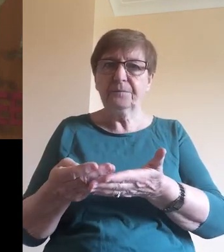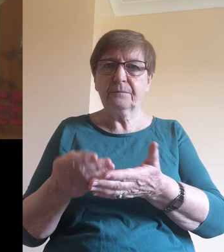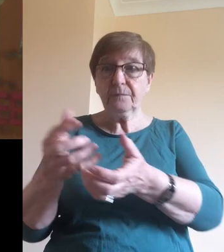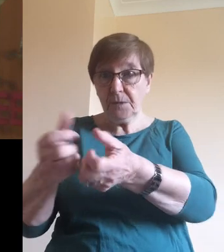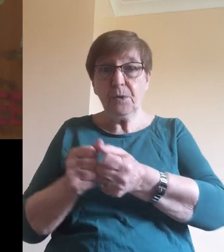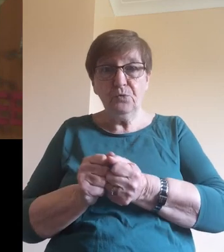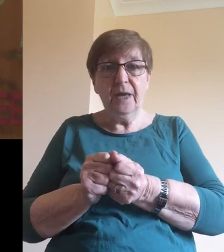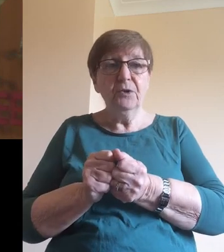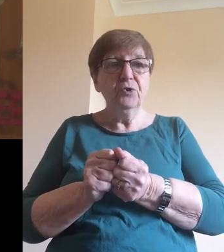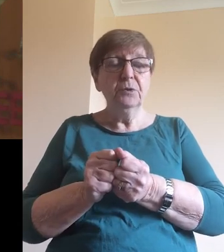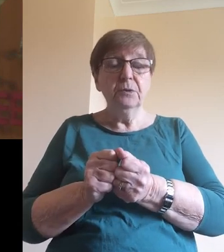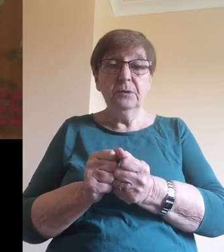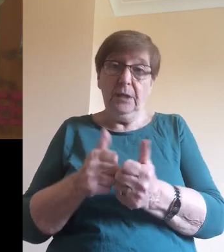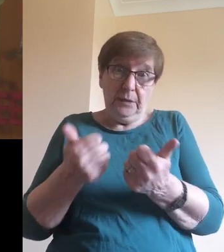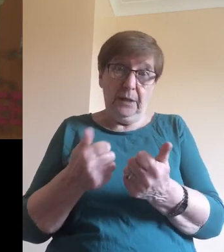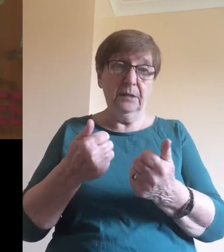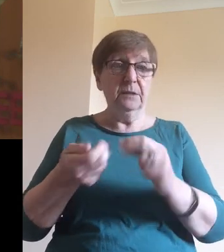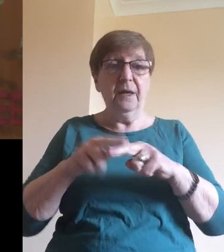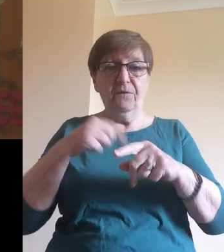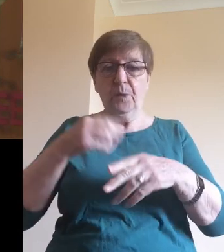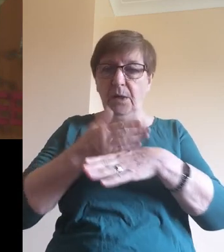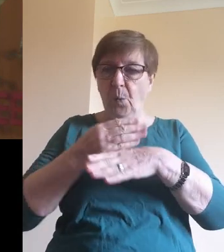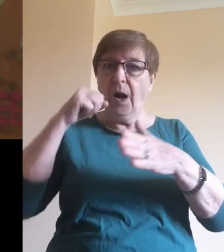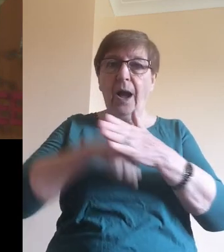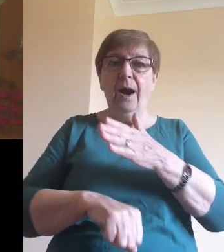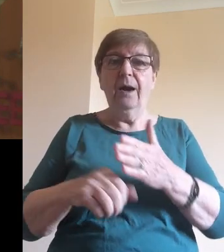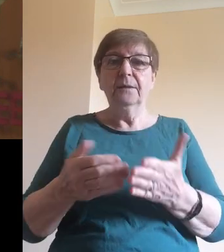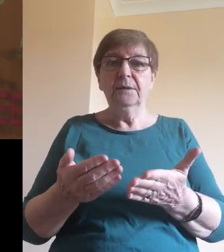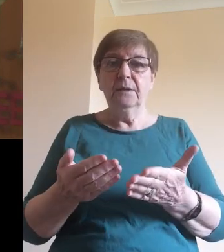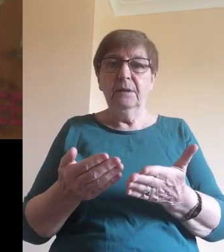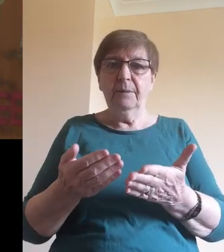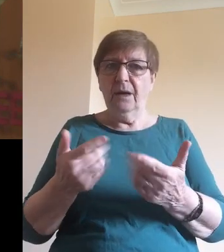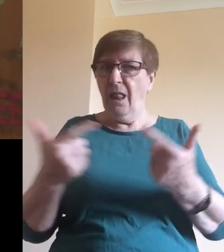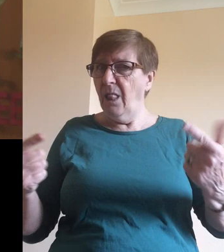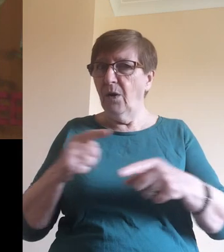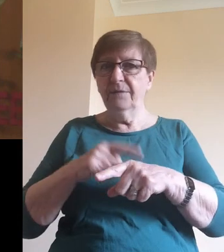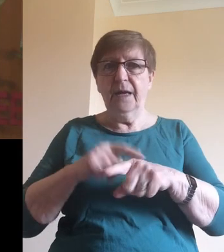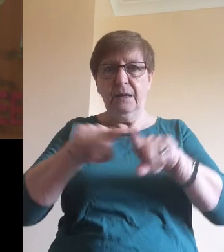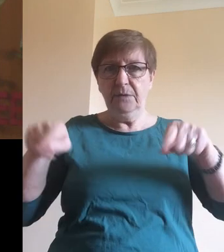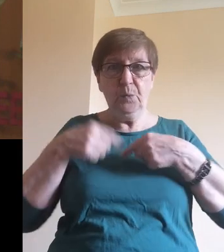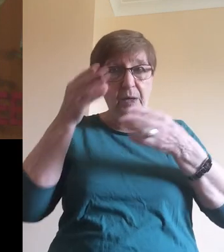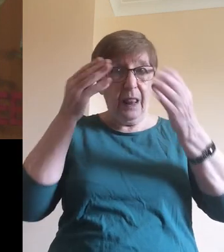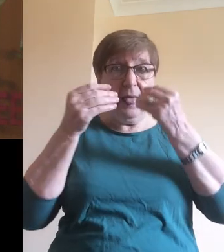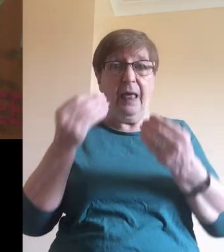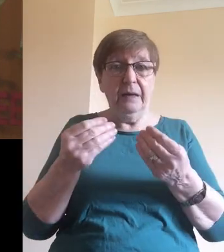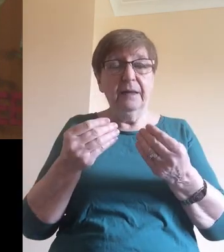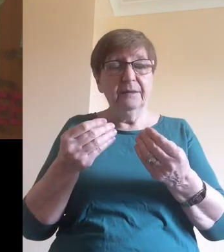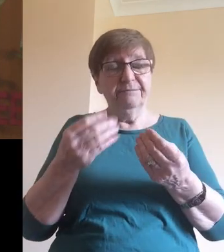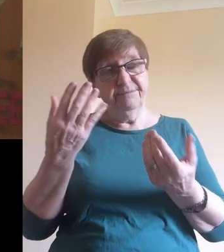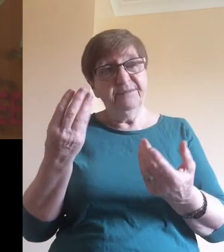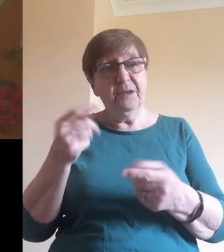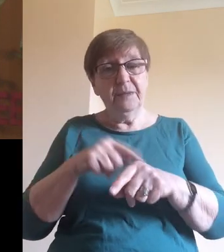Possessions are often got, yes, by our hard-won earnings, but often we're learning, but too slowly, but